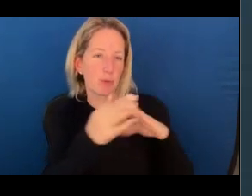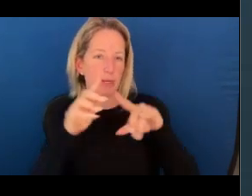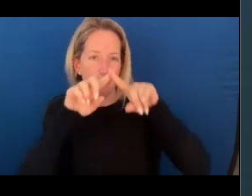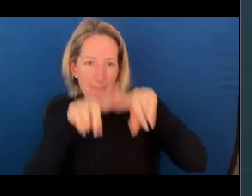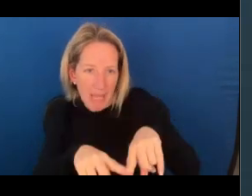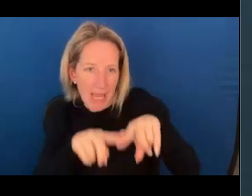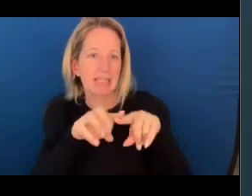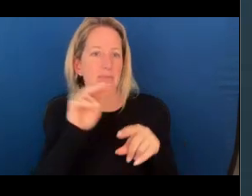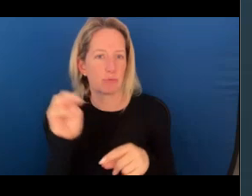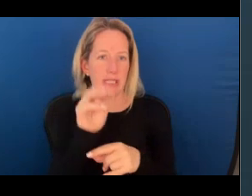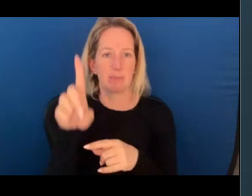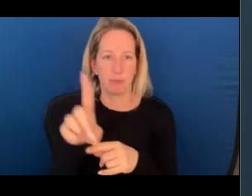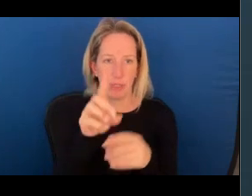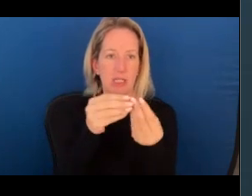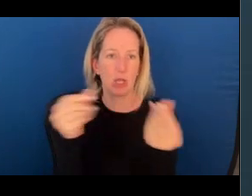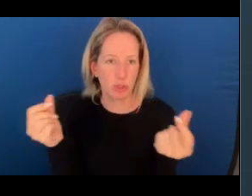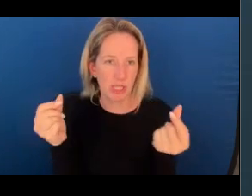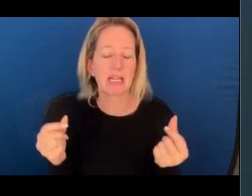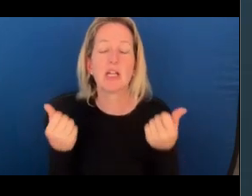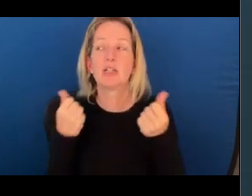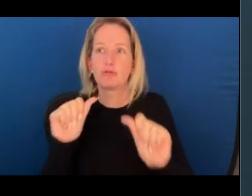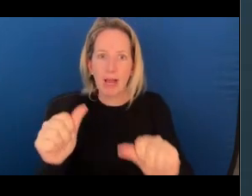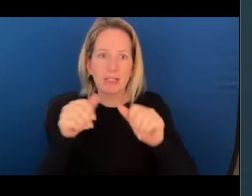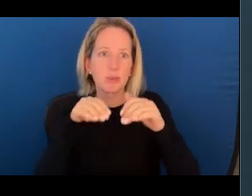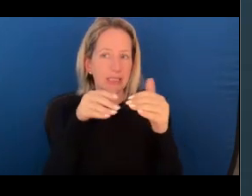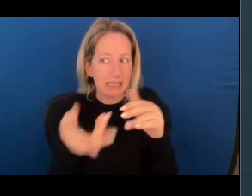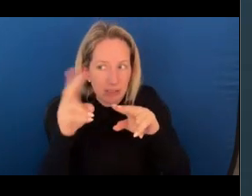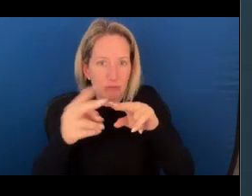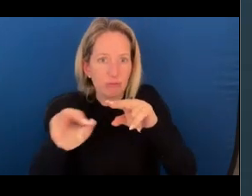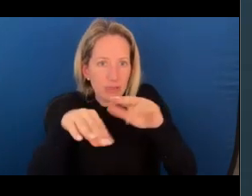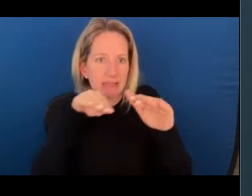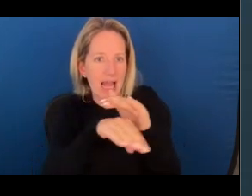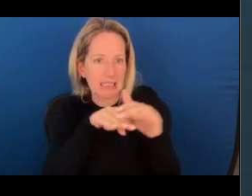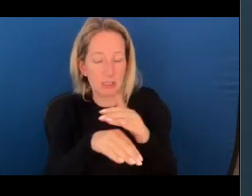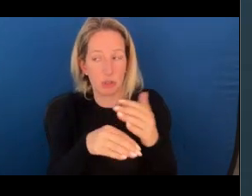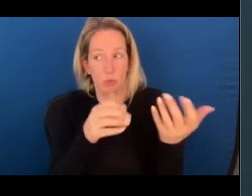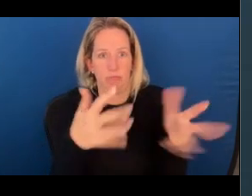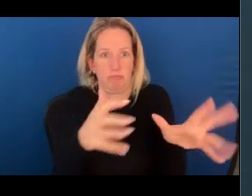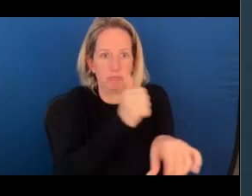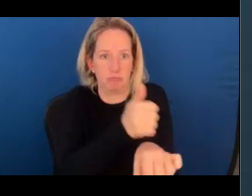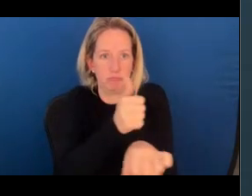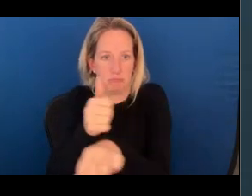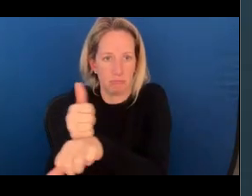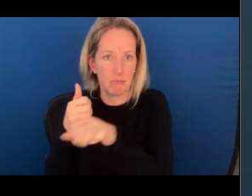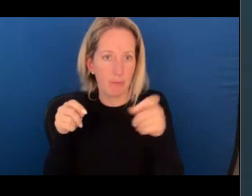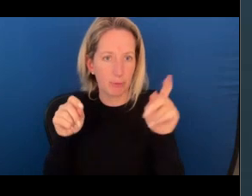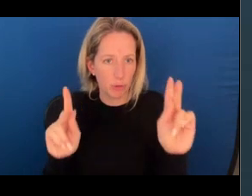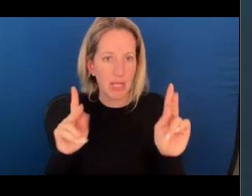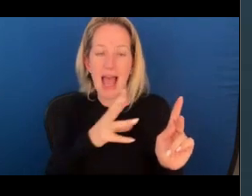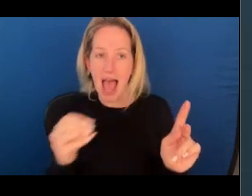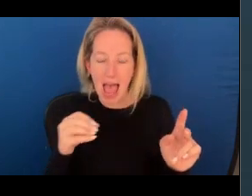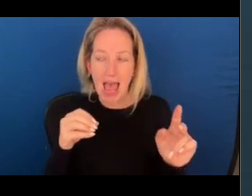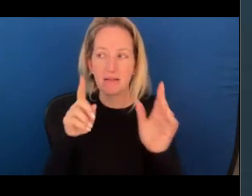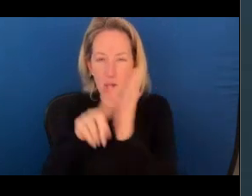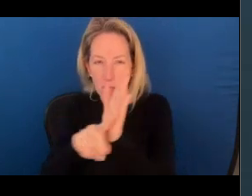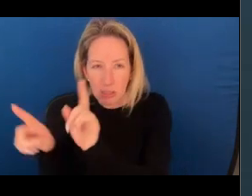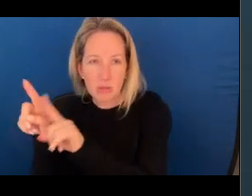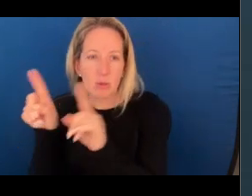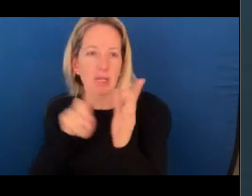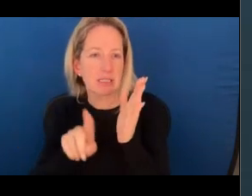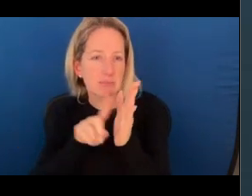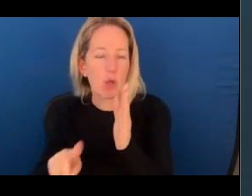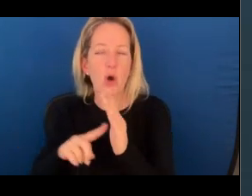to do this by trying to increase access to existing funding opportunities and explore equitable funding best practices